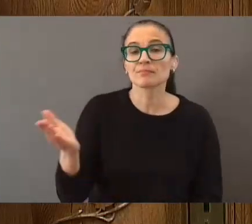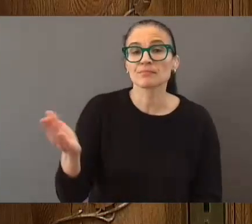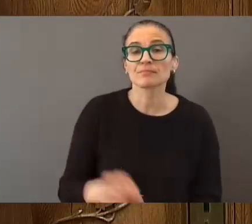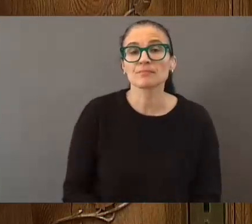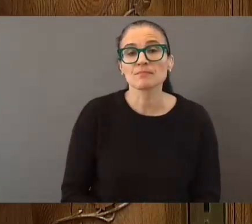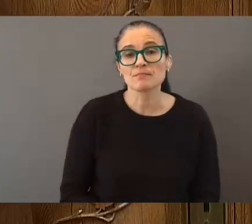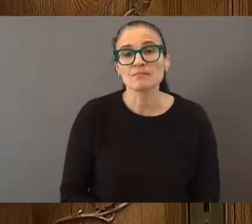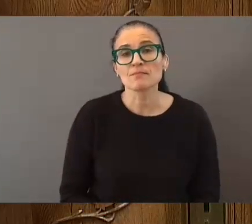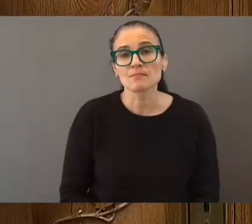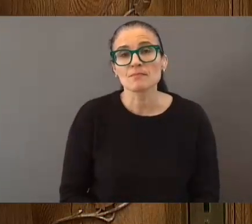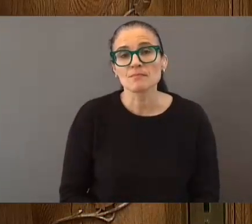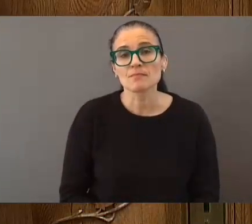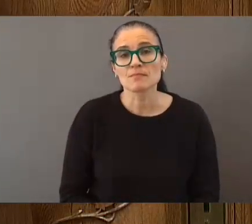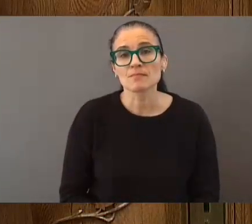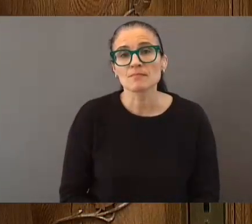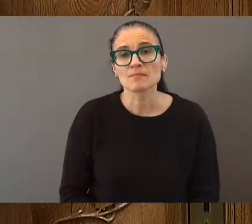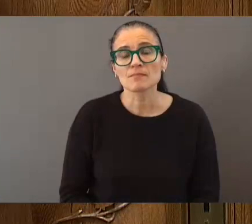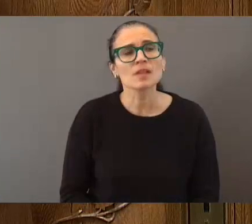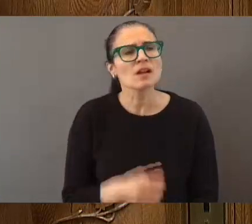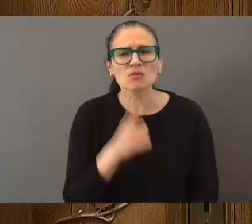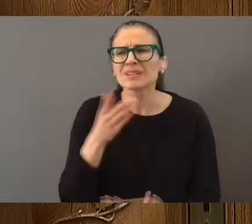the minister's answer.